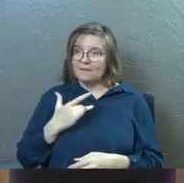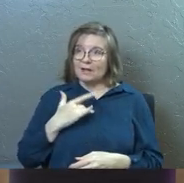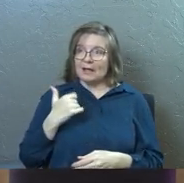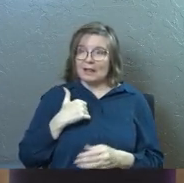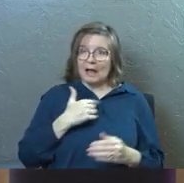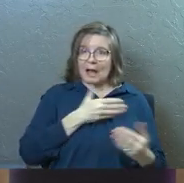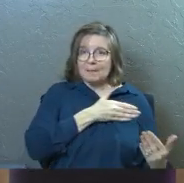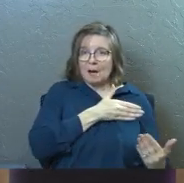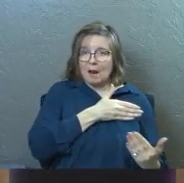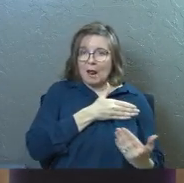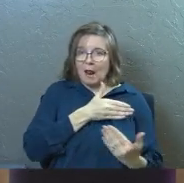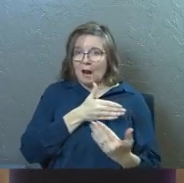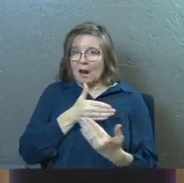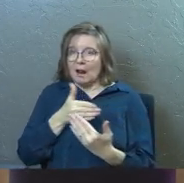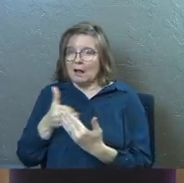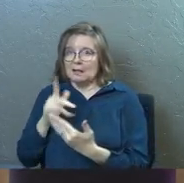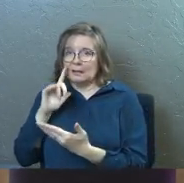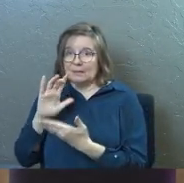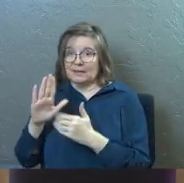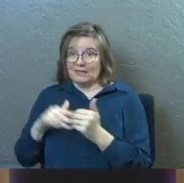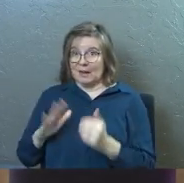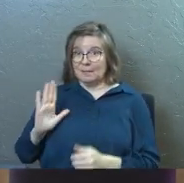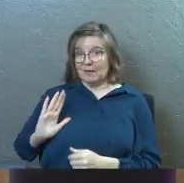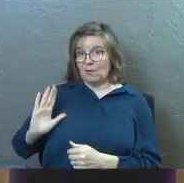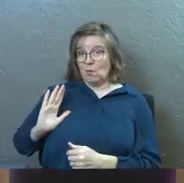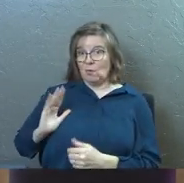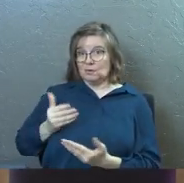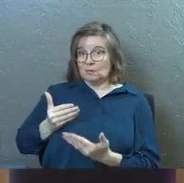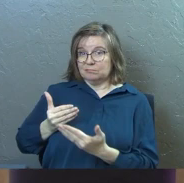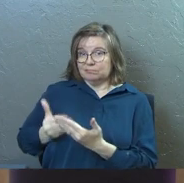like I'm closer to the believing than I used to be.